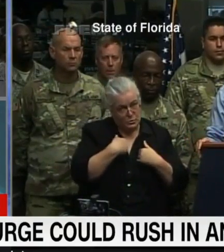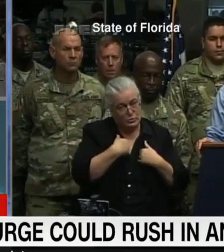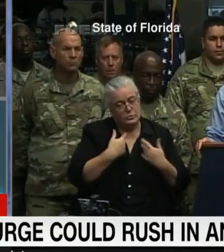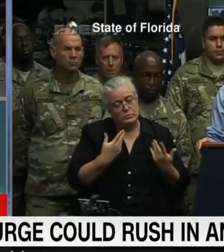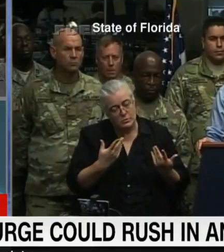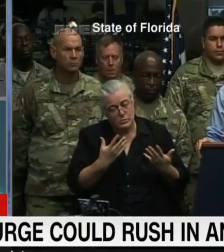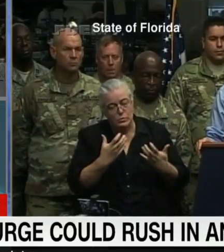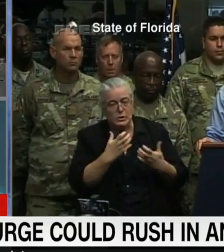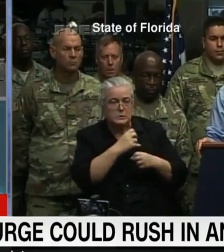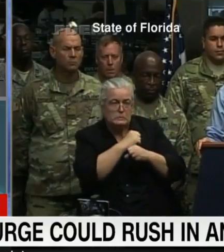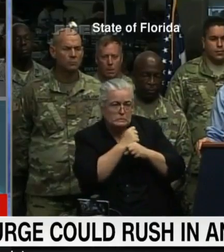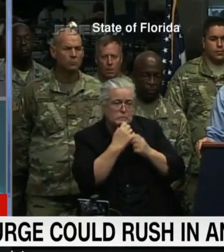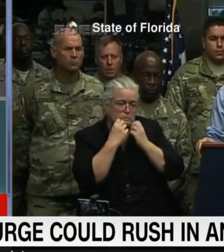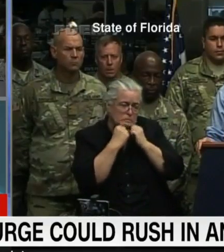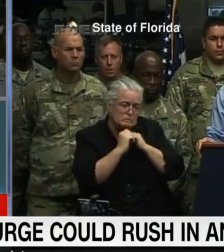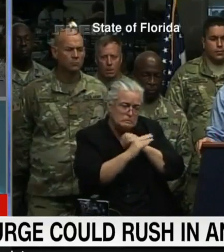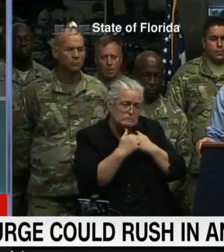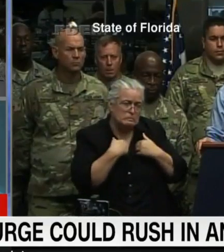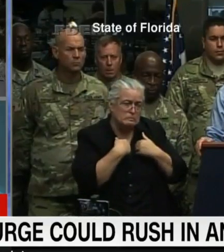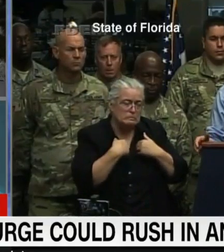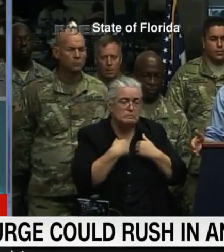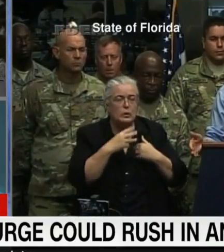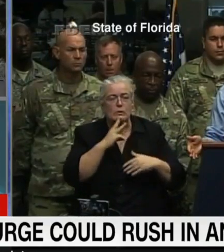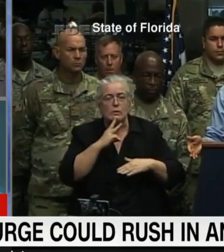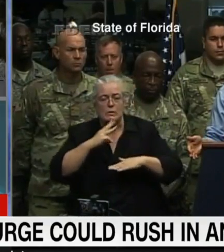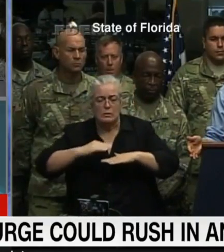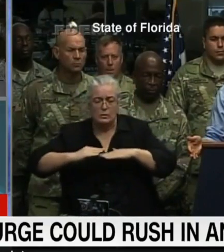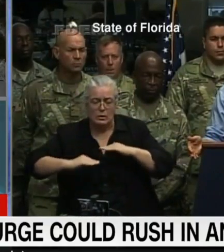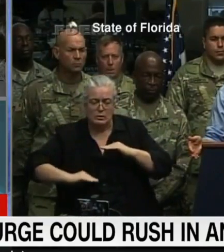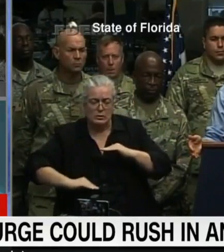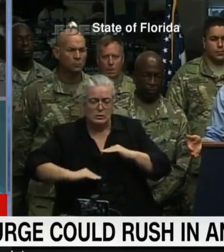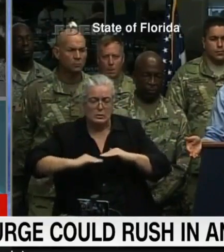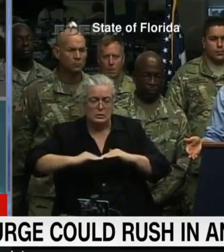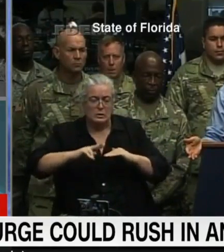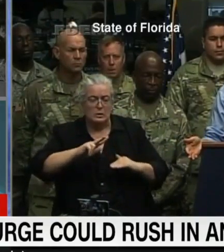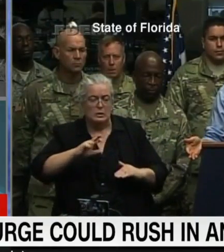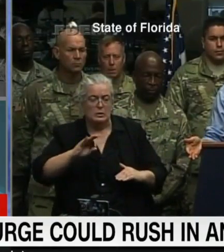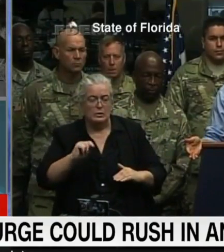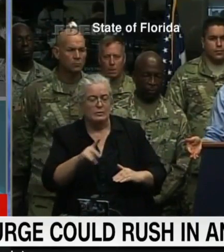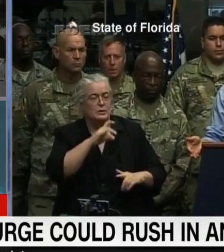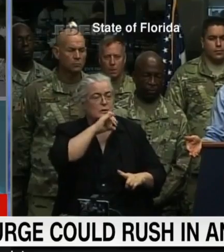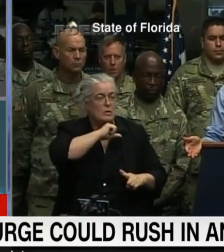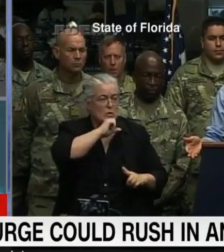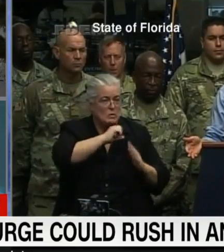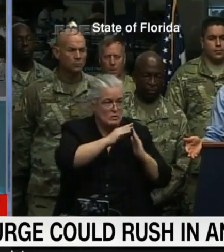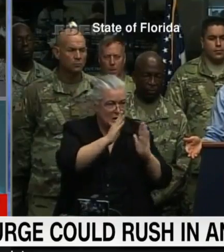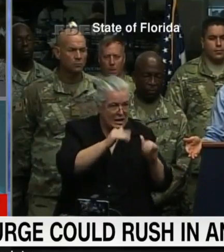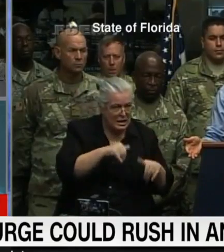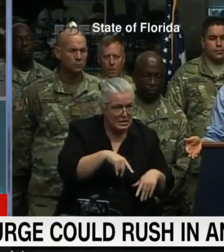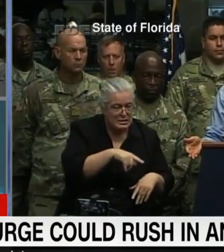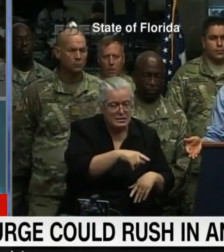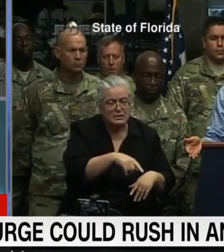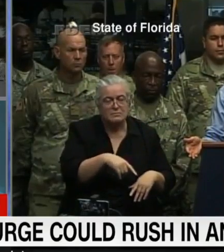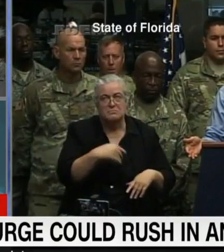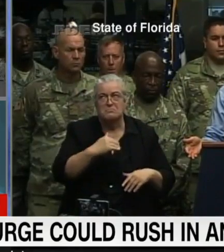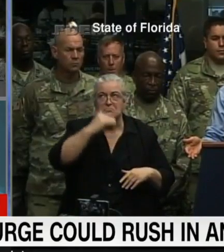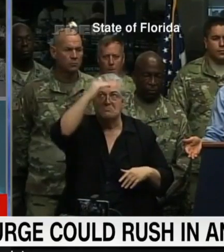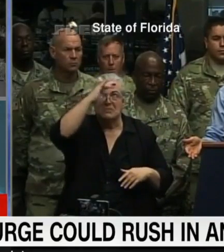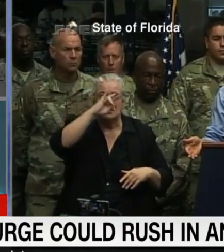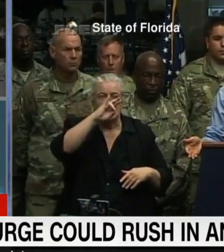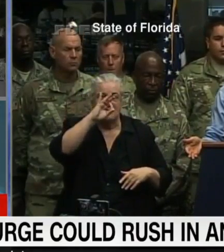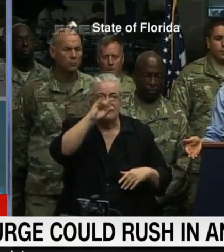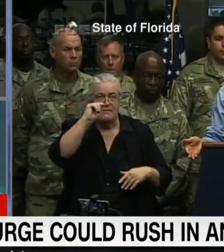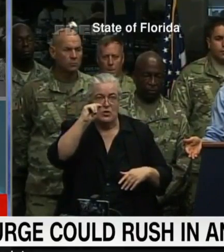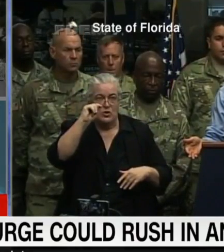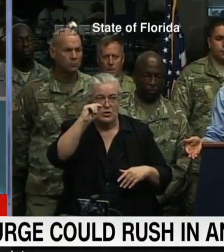to, and it got to 3 feet, and she realized, it was an older house, she probably has 7 foot ceilings, and she realized